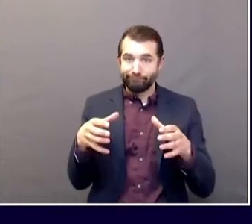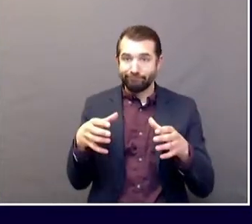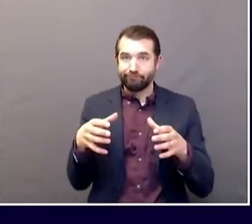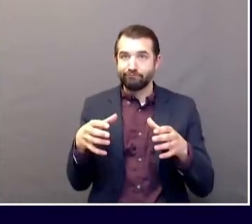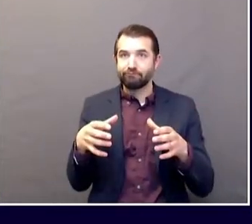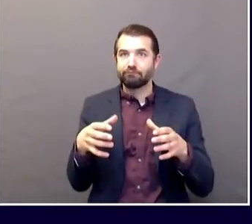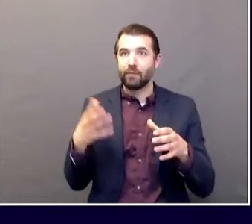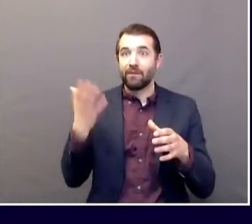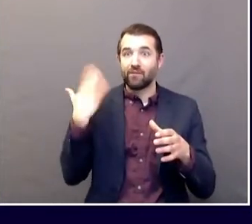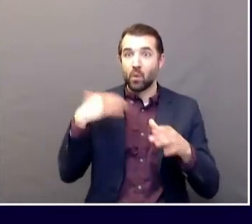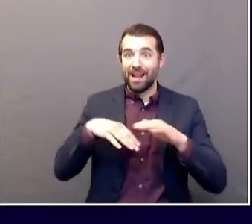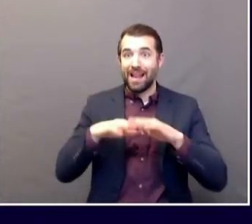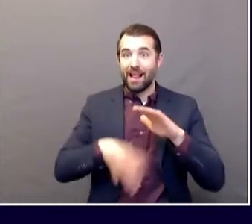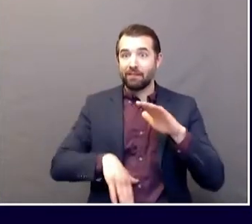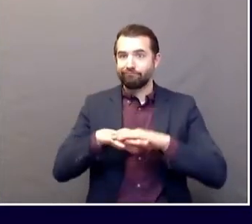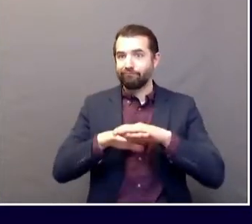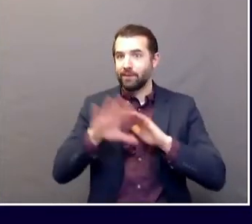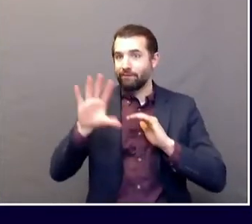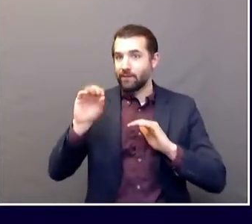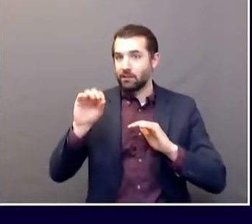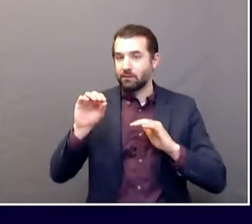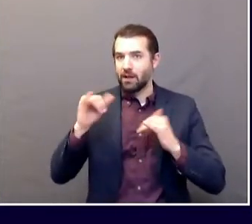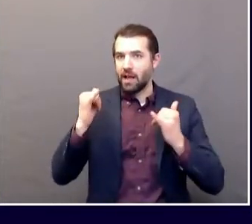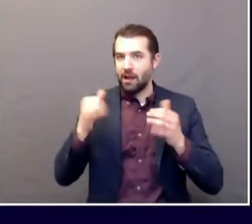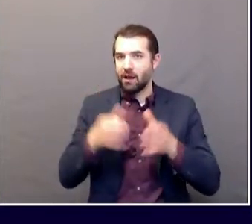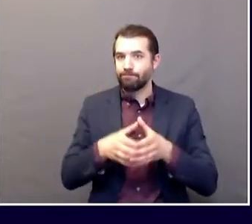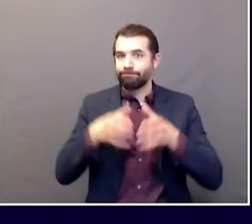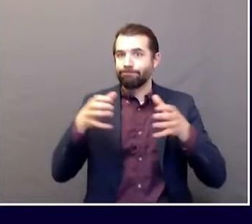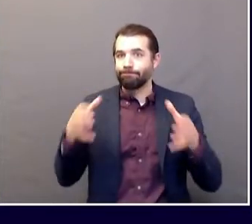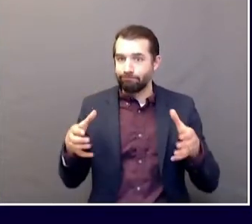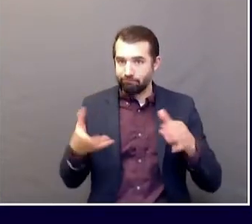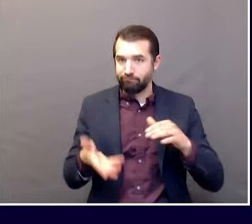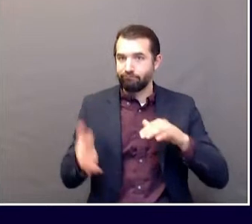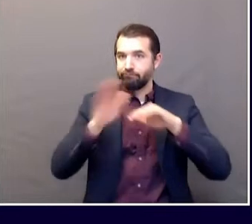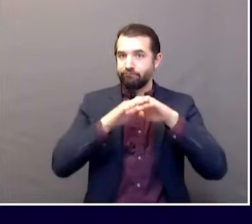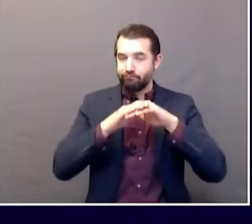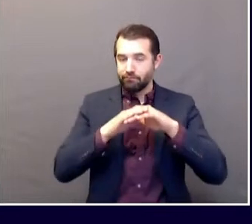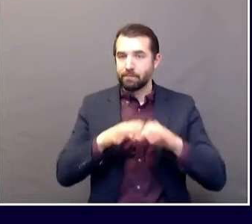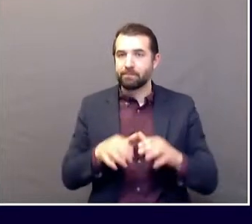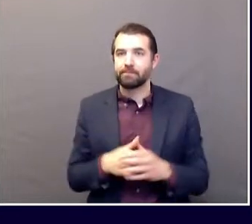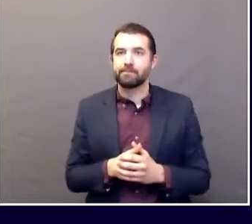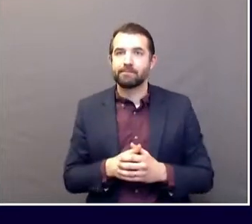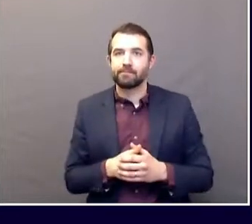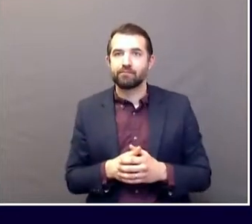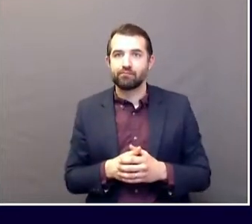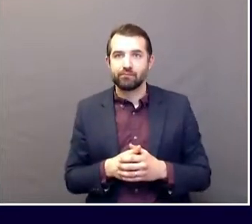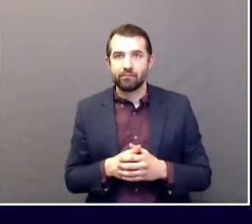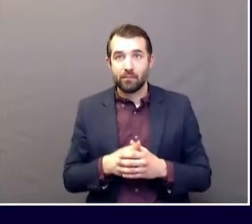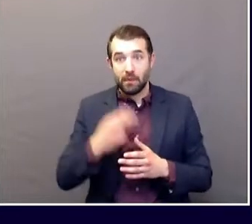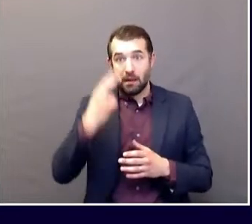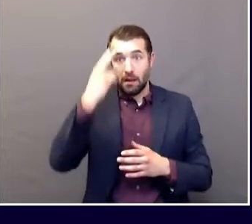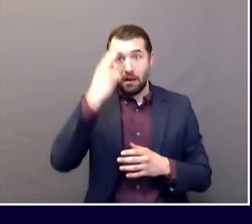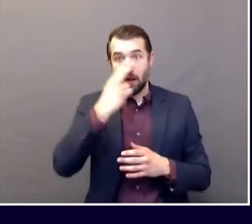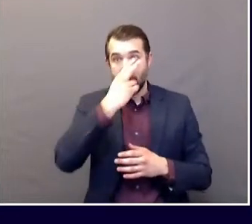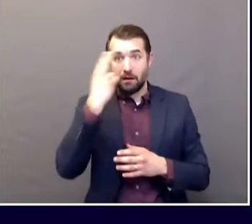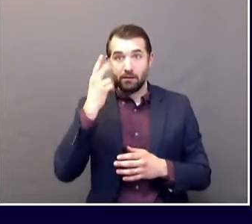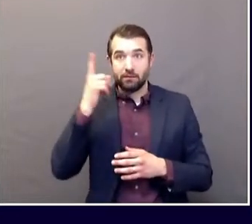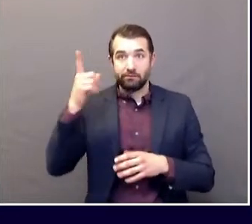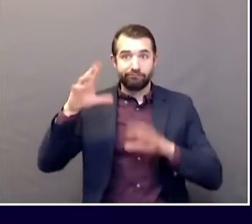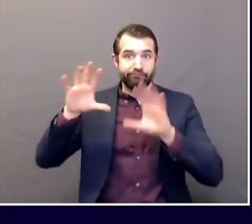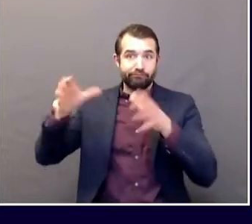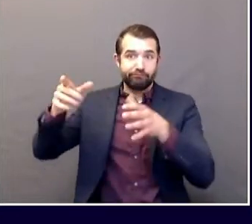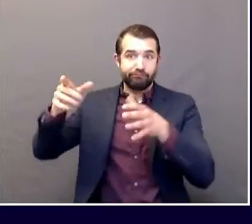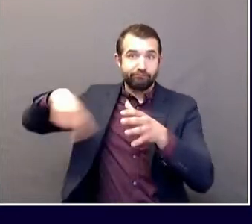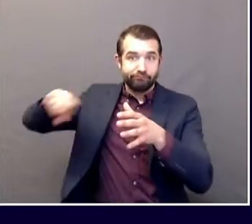accommodating, but the Roman Catholic Diocese has said that this won't functionally